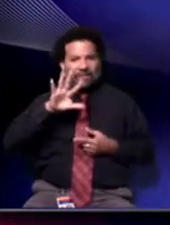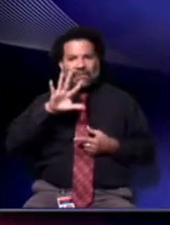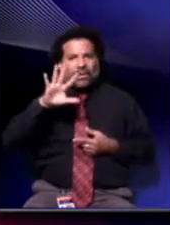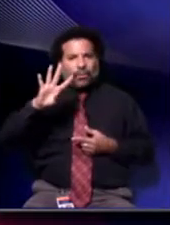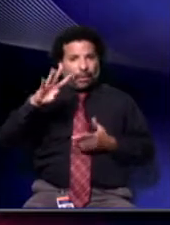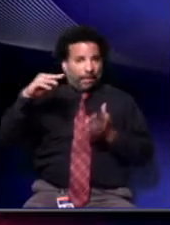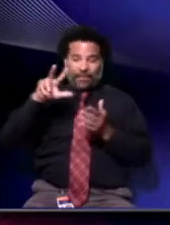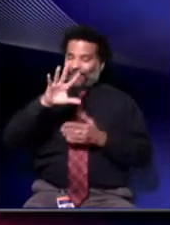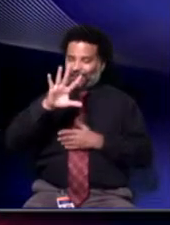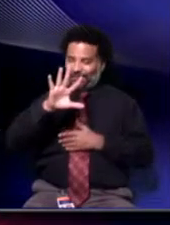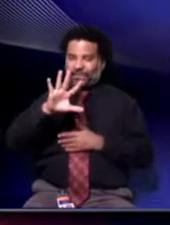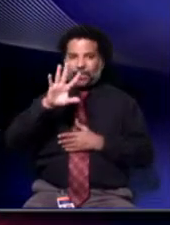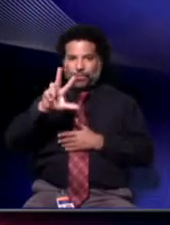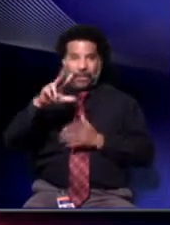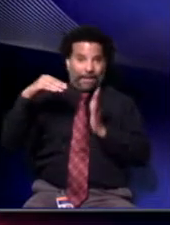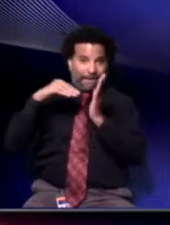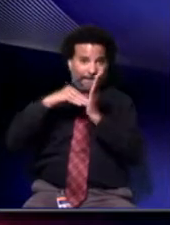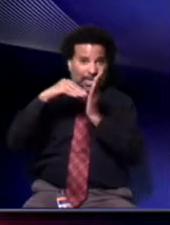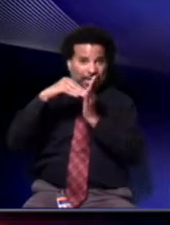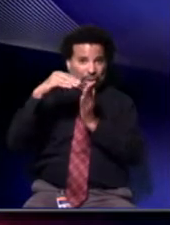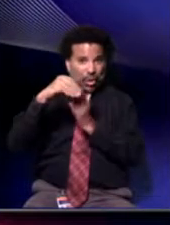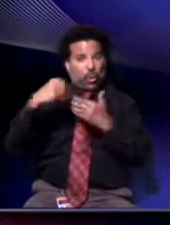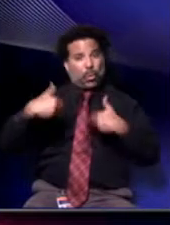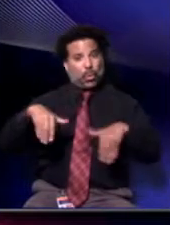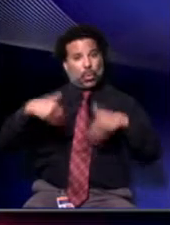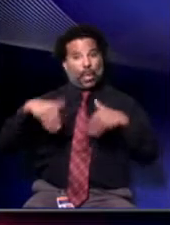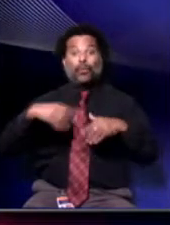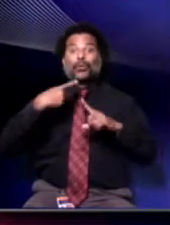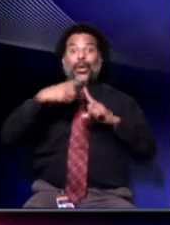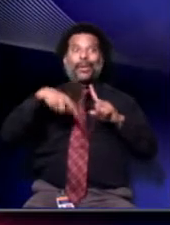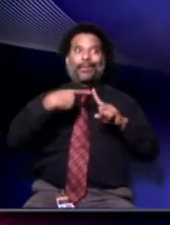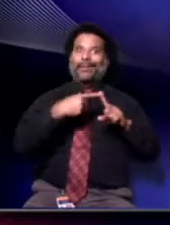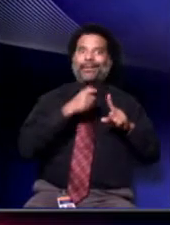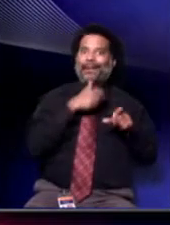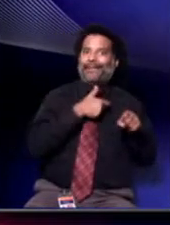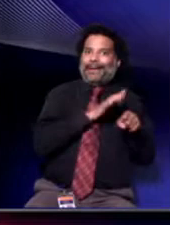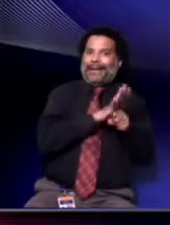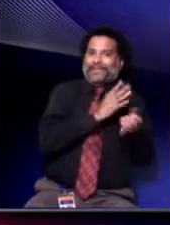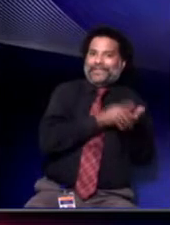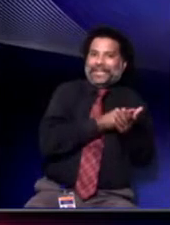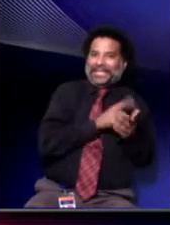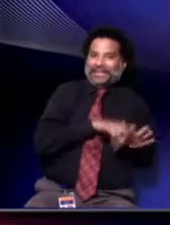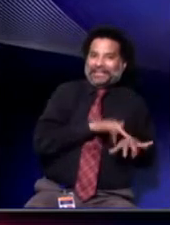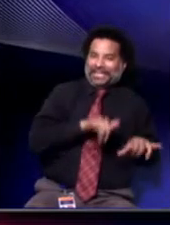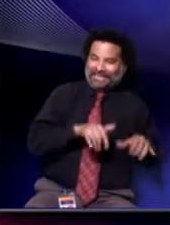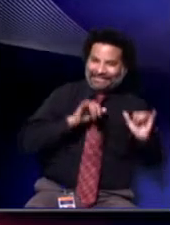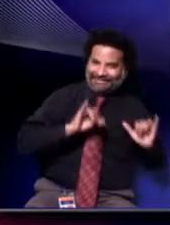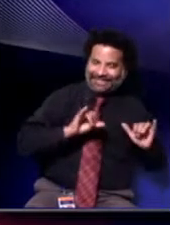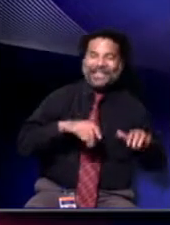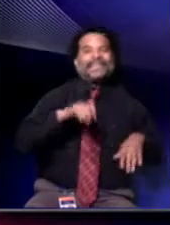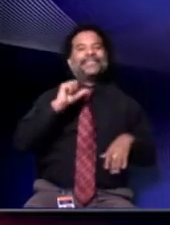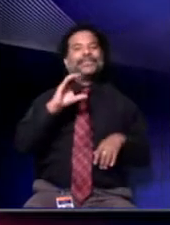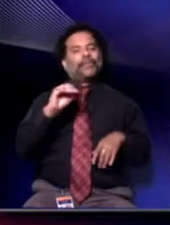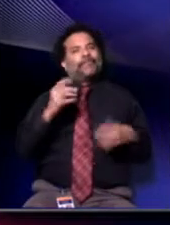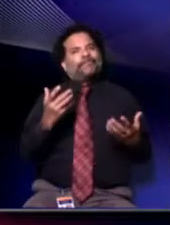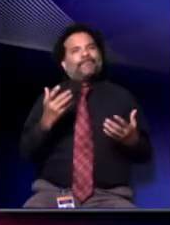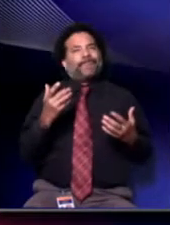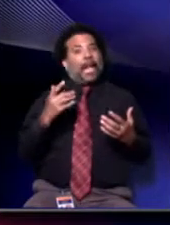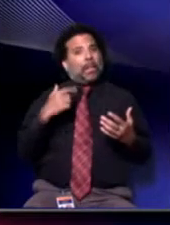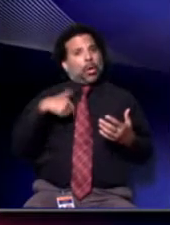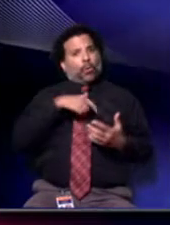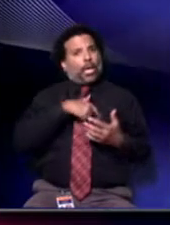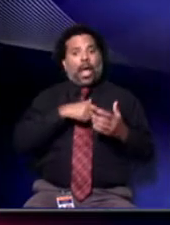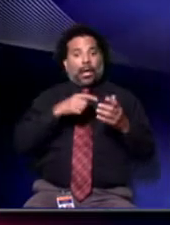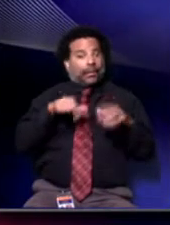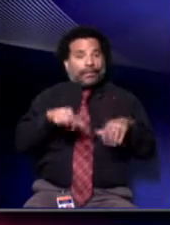million as we're talking about, and being underfunded. So those are things that I think we can discuss as